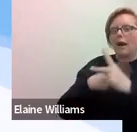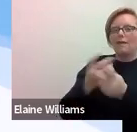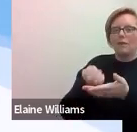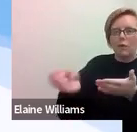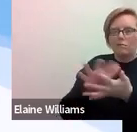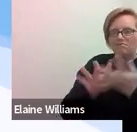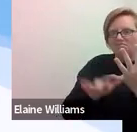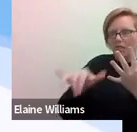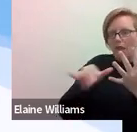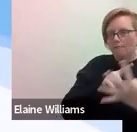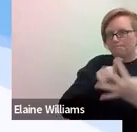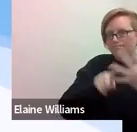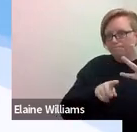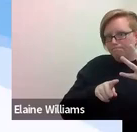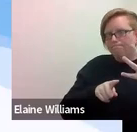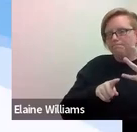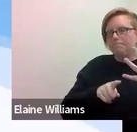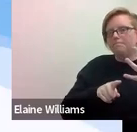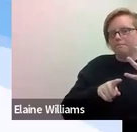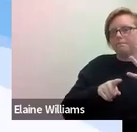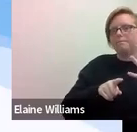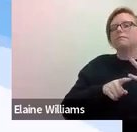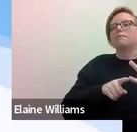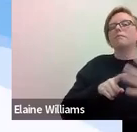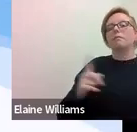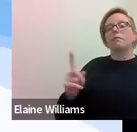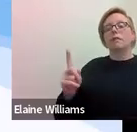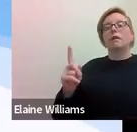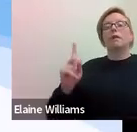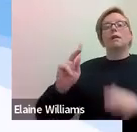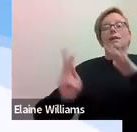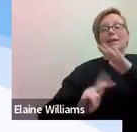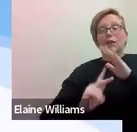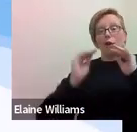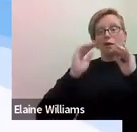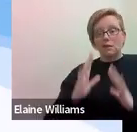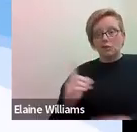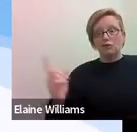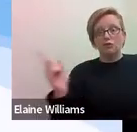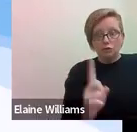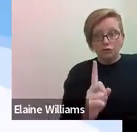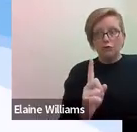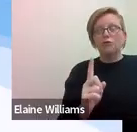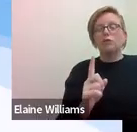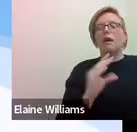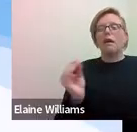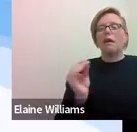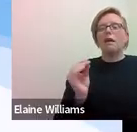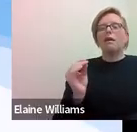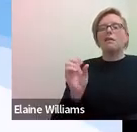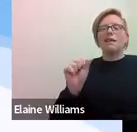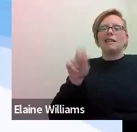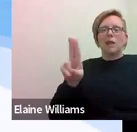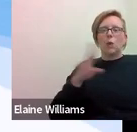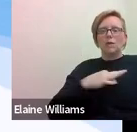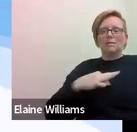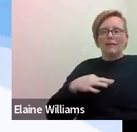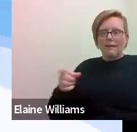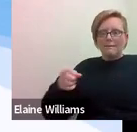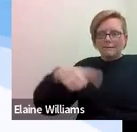And of course, it's important to have the kindergarten teacher and ideally to have members from the SAU who